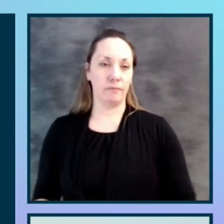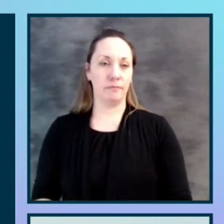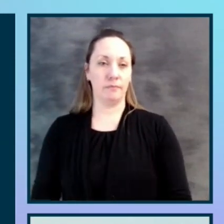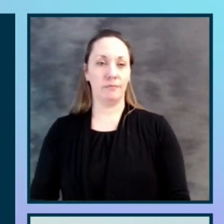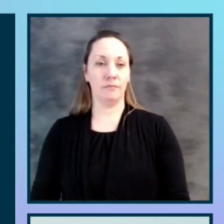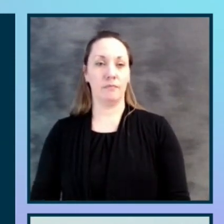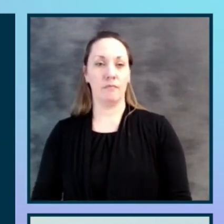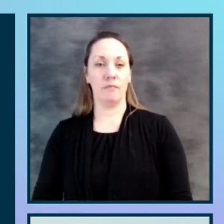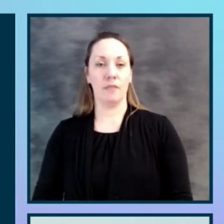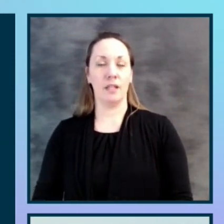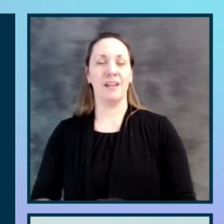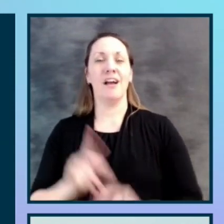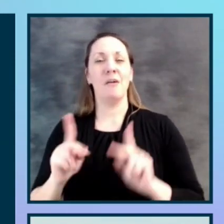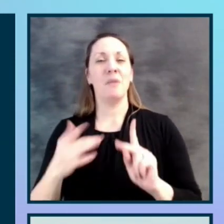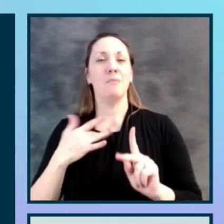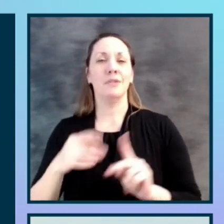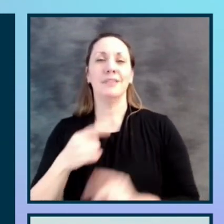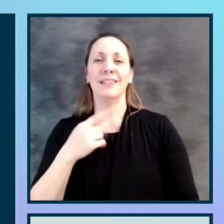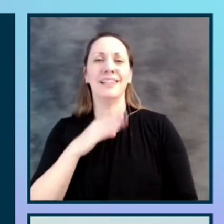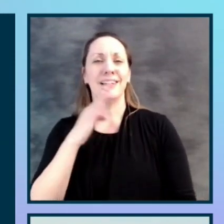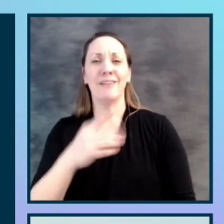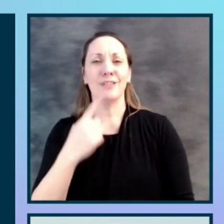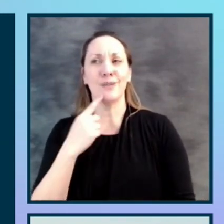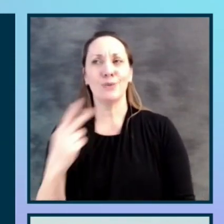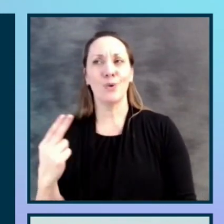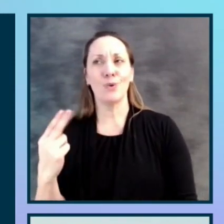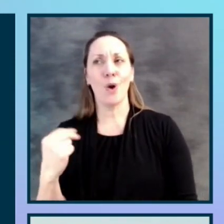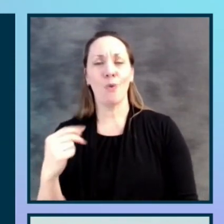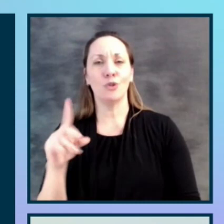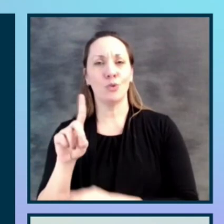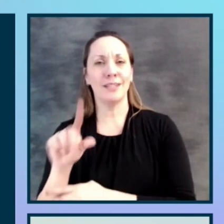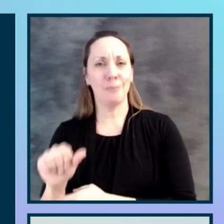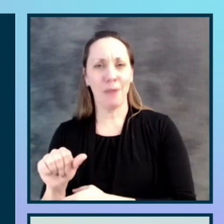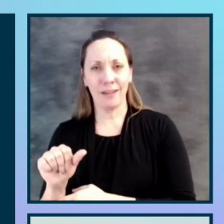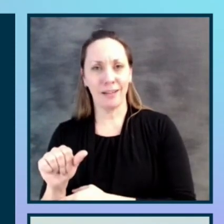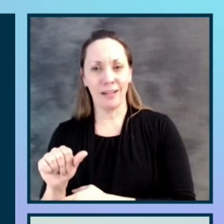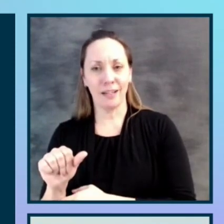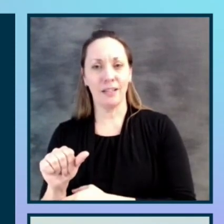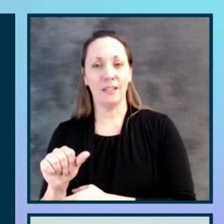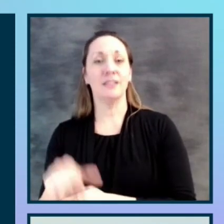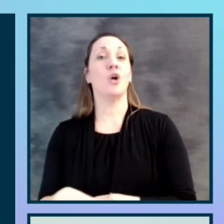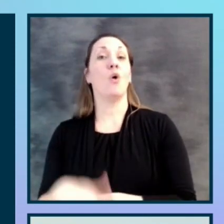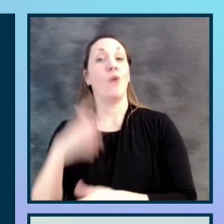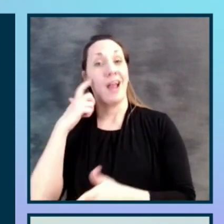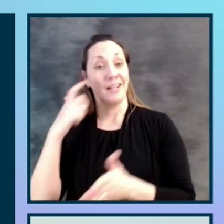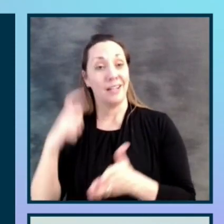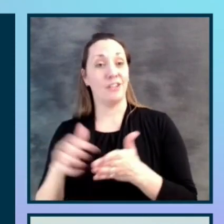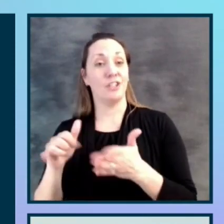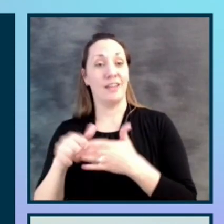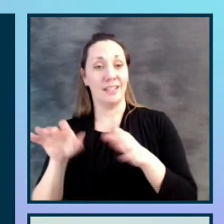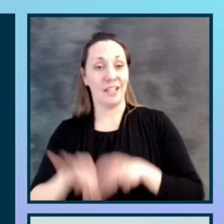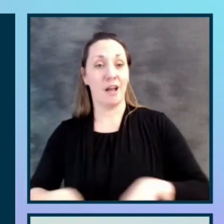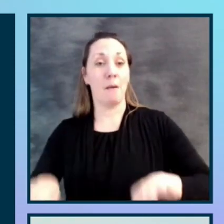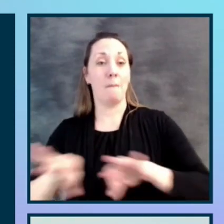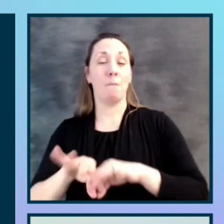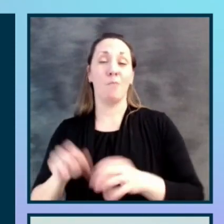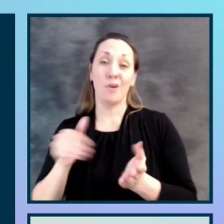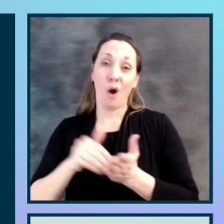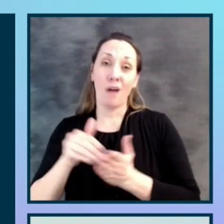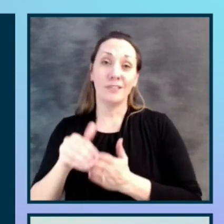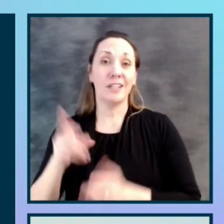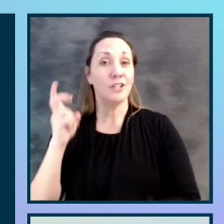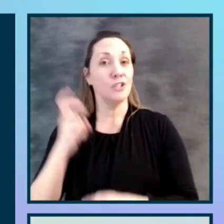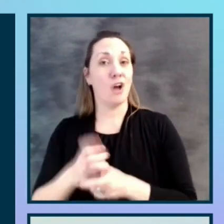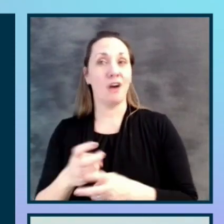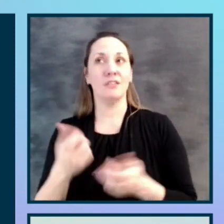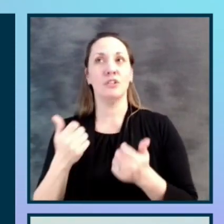No one ever says no to accessibility. Everyone acknowledges its importance, but oftentimes it's hard to get it